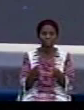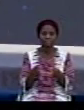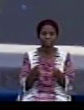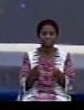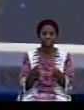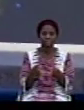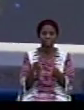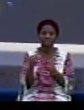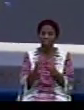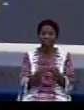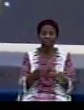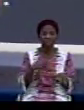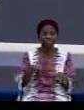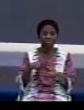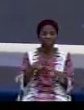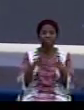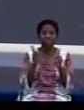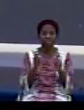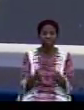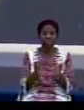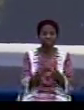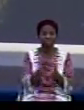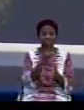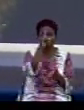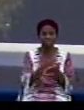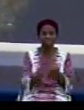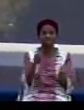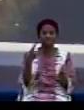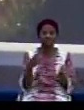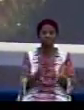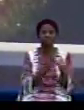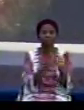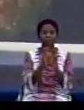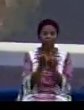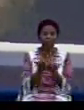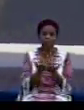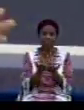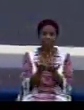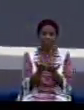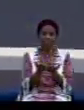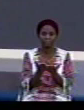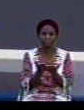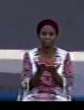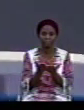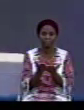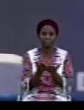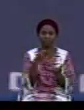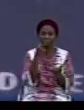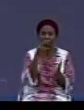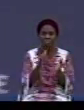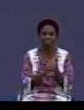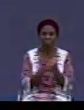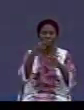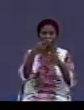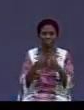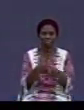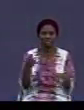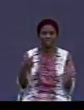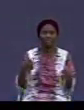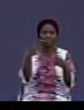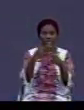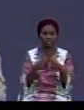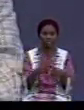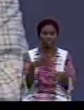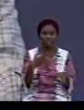every religious person that believes the Bible mentions that name, the name